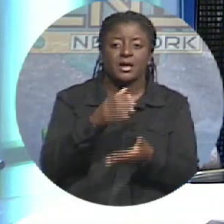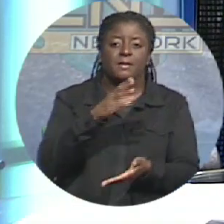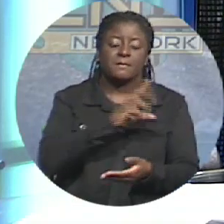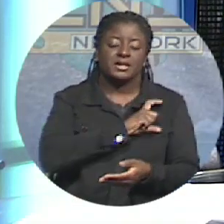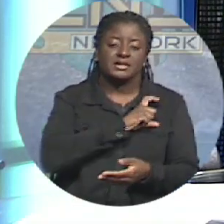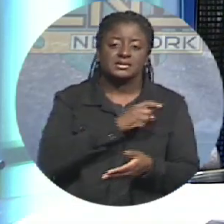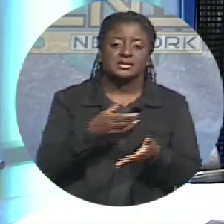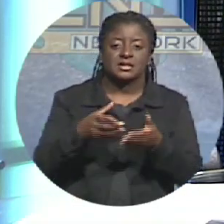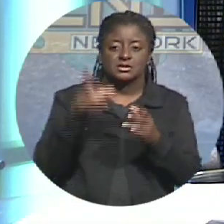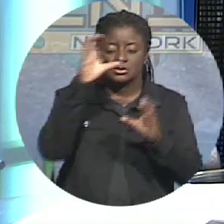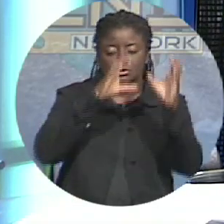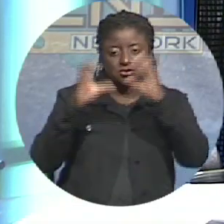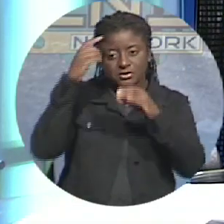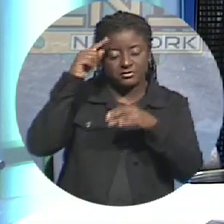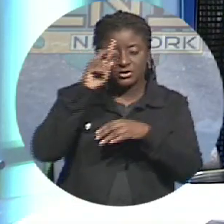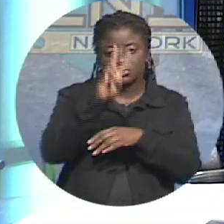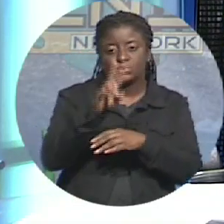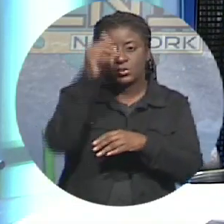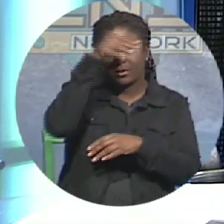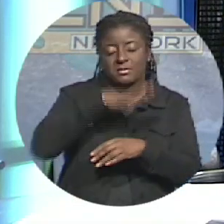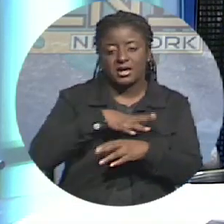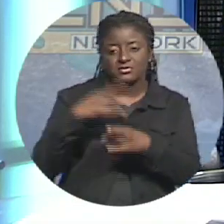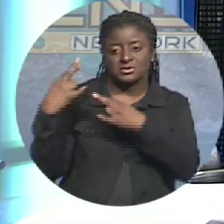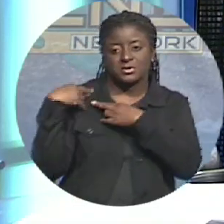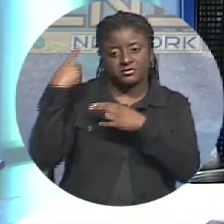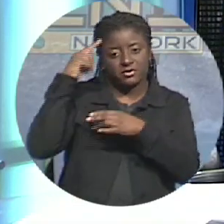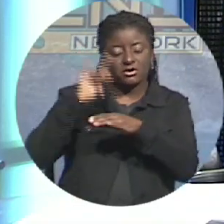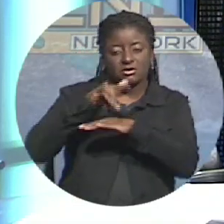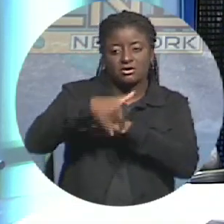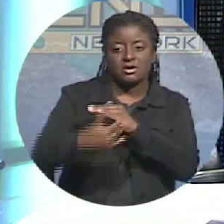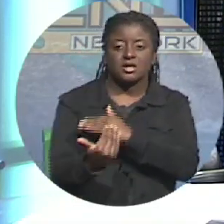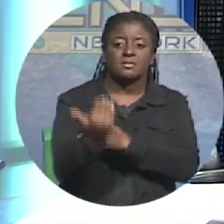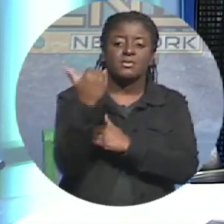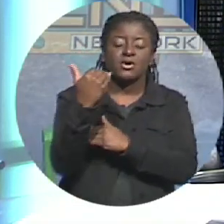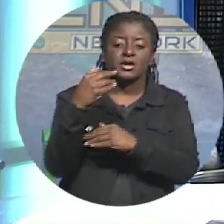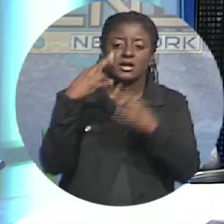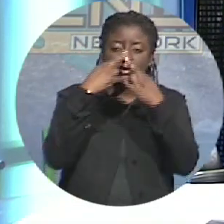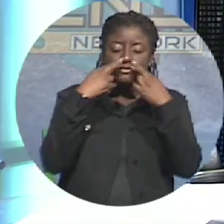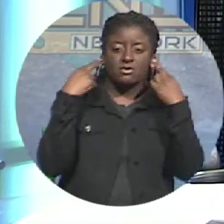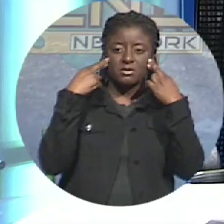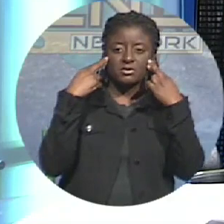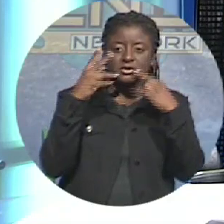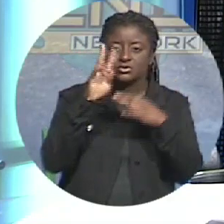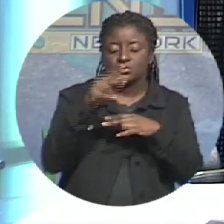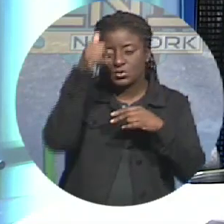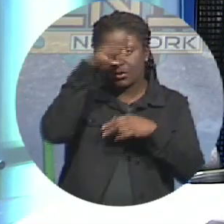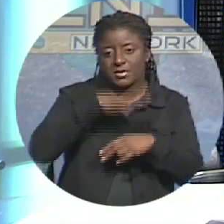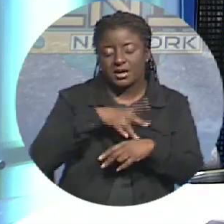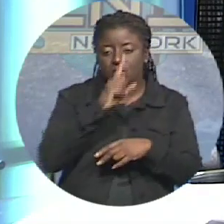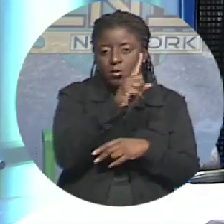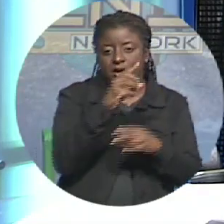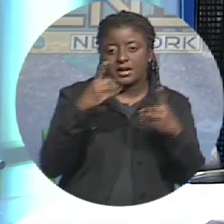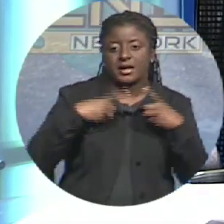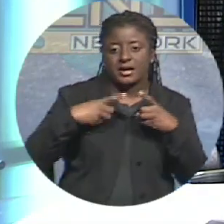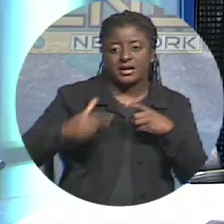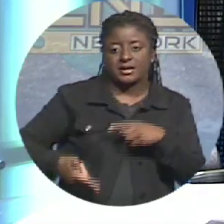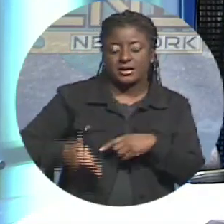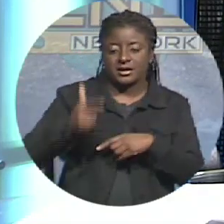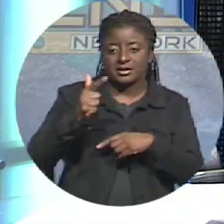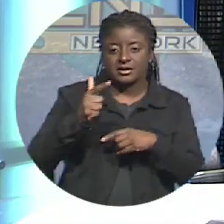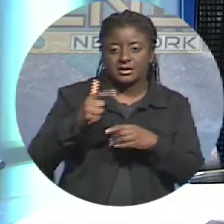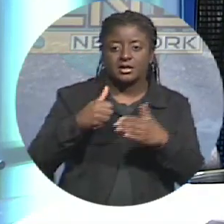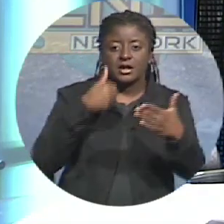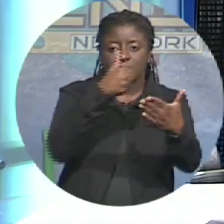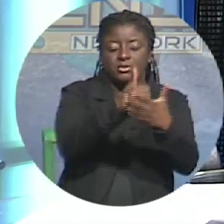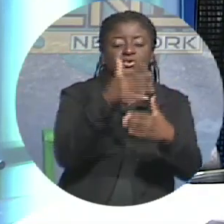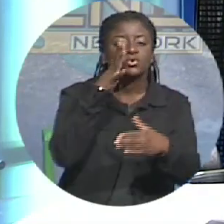2 men believed to be responsible for an early morning robbery. Police say the culprits, one of whom was armed with a handgun, reportedly approached a